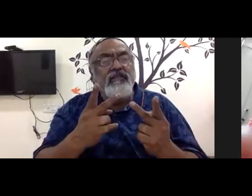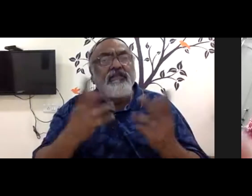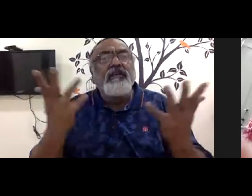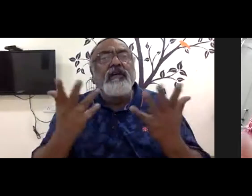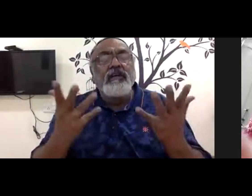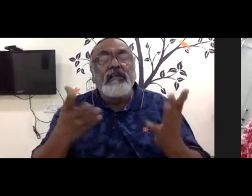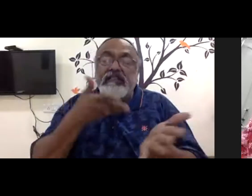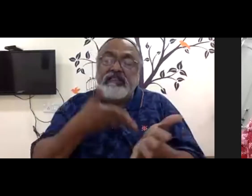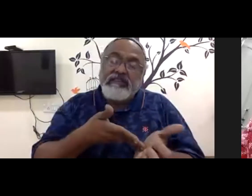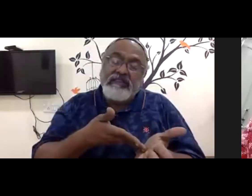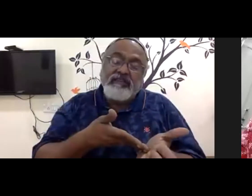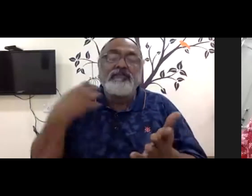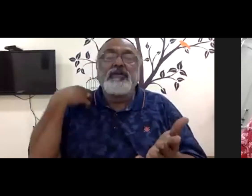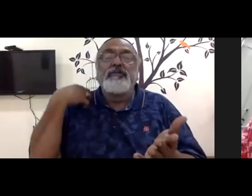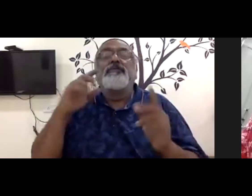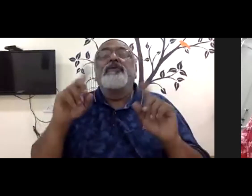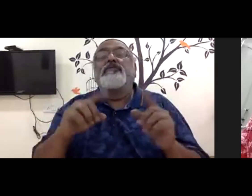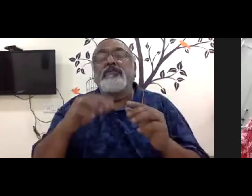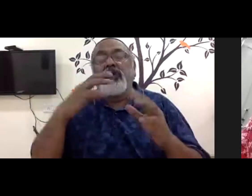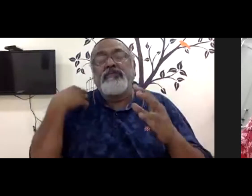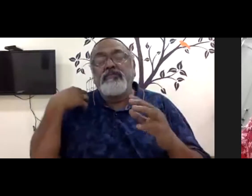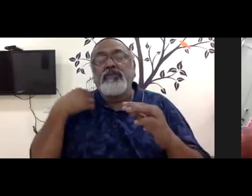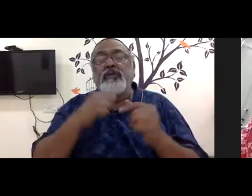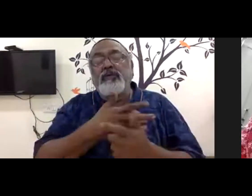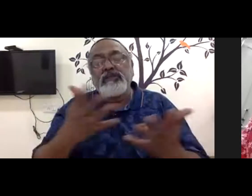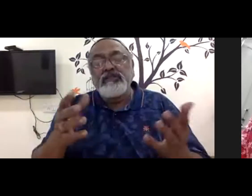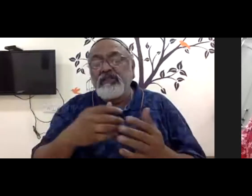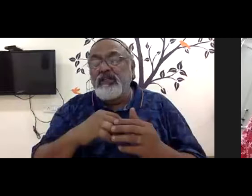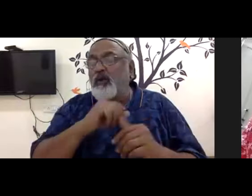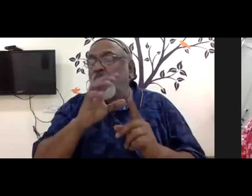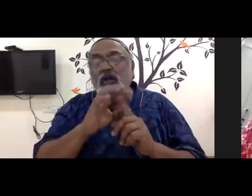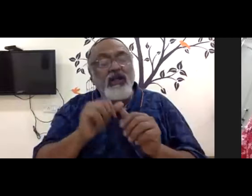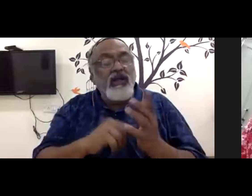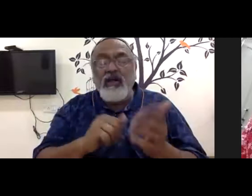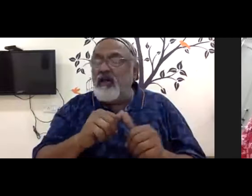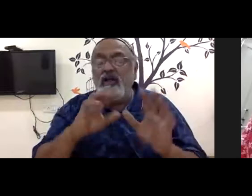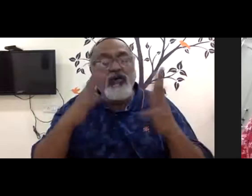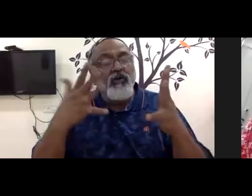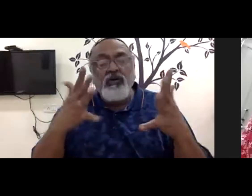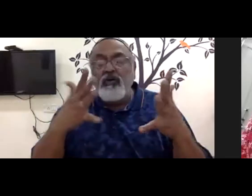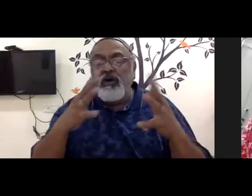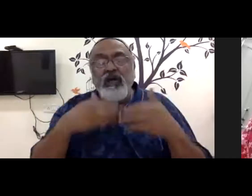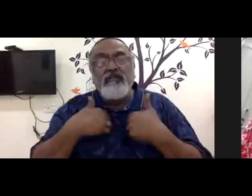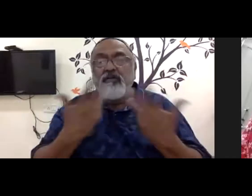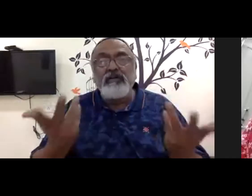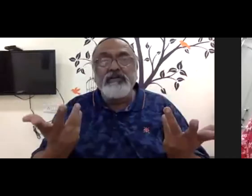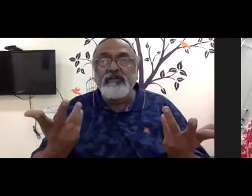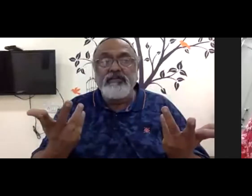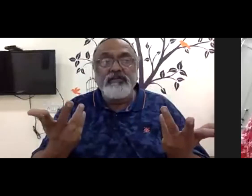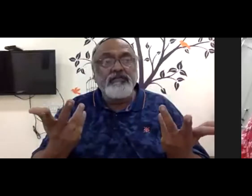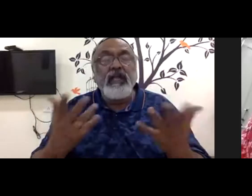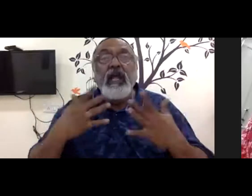we are lacking, as I told you earlier. There is no data, disaggregated data with the health